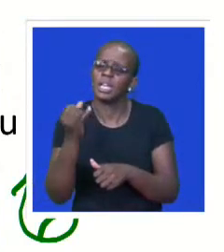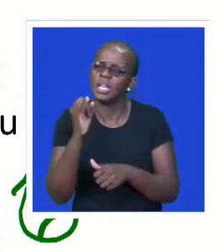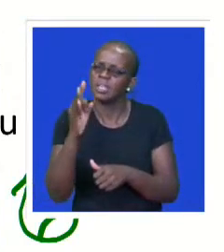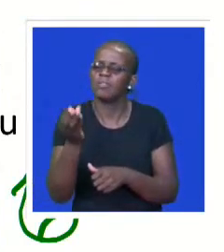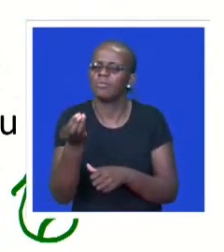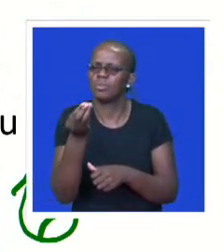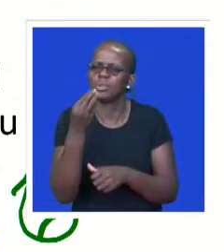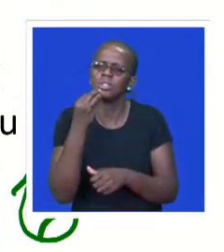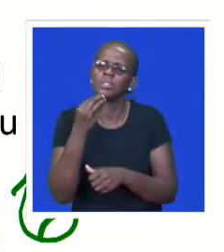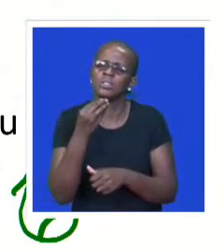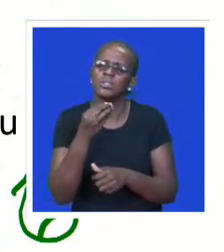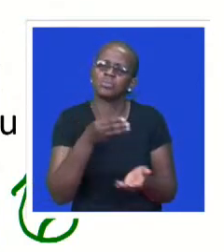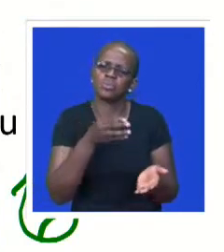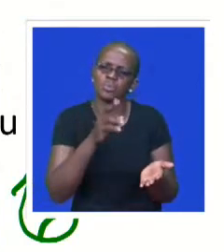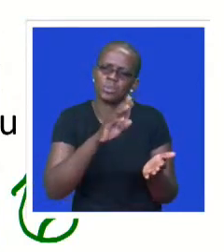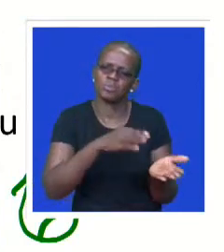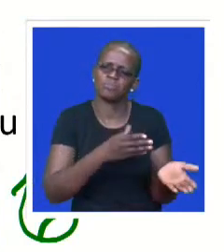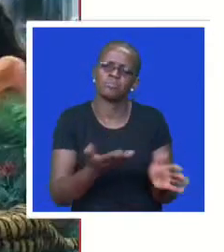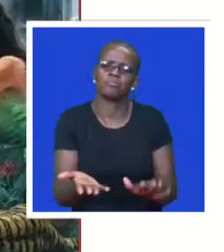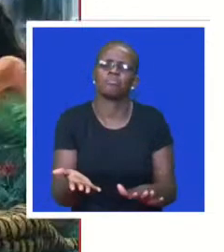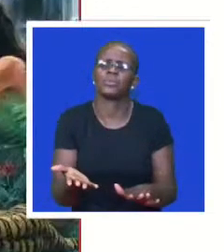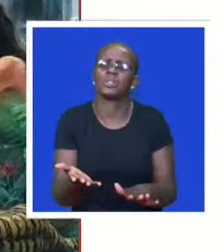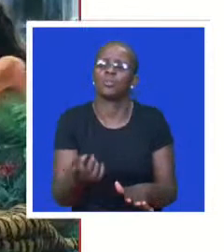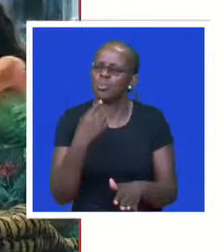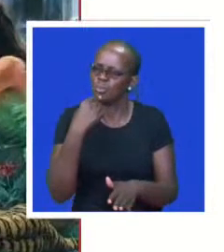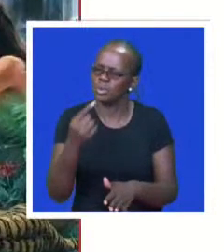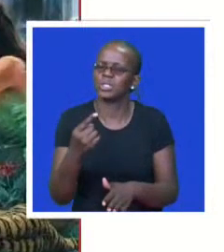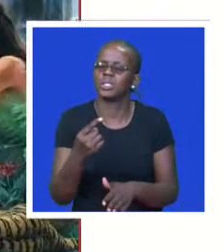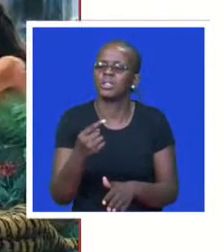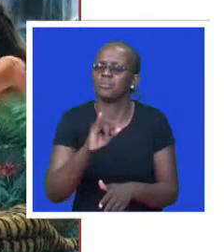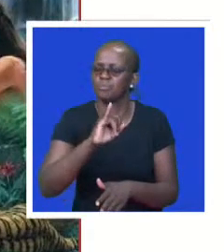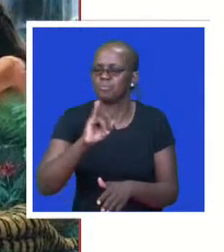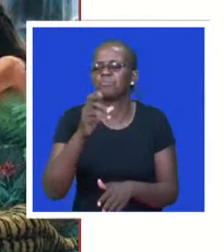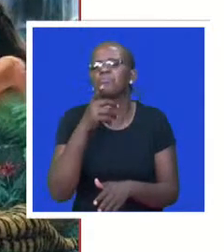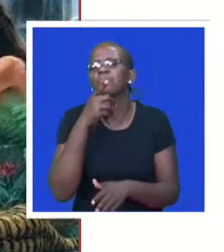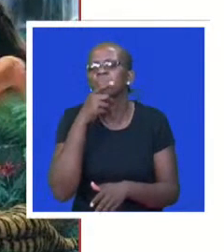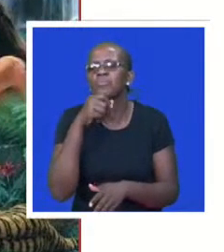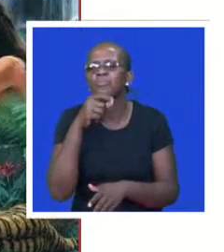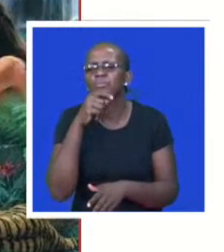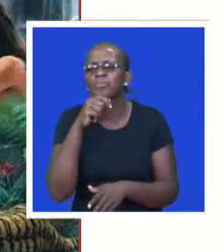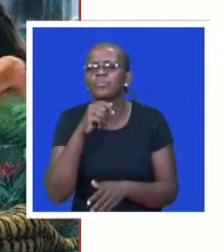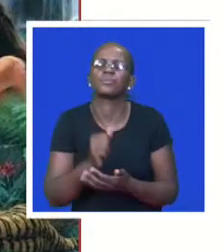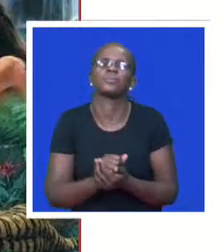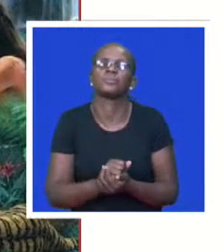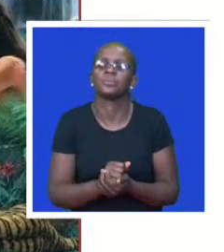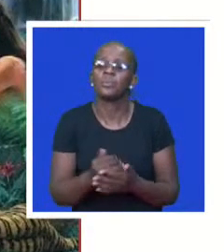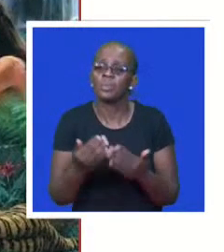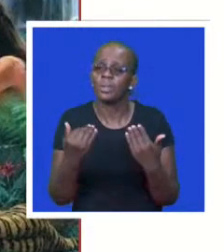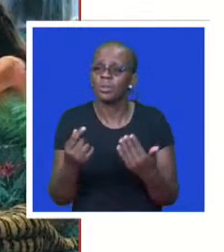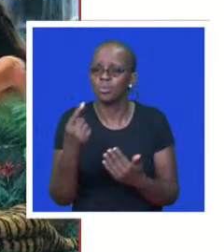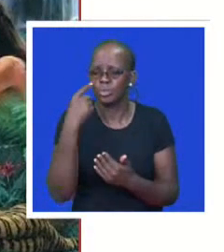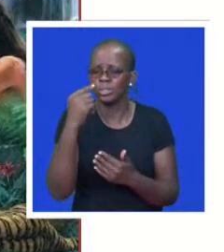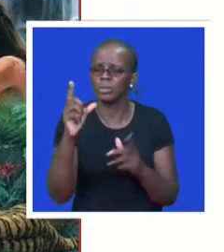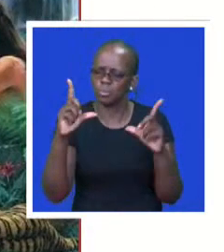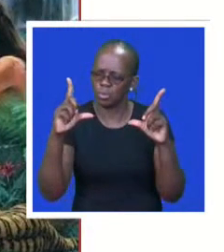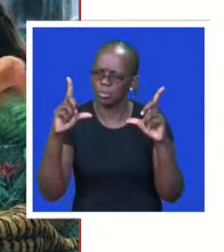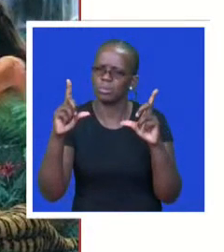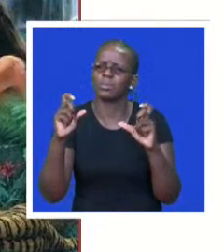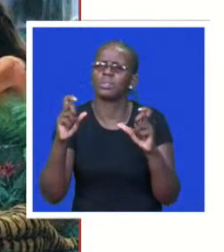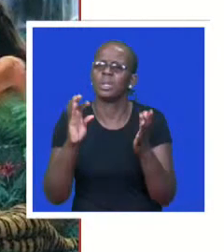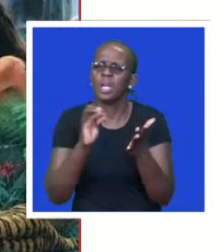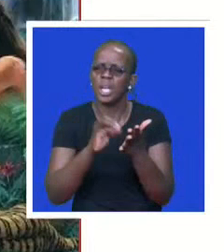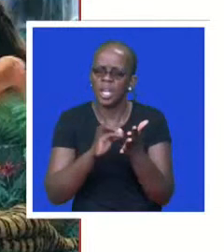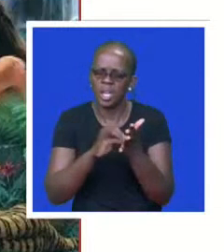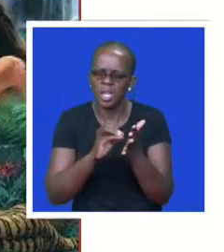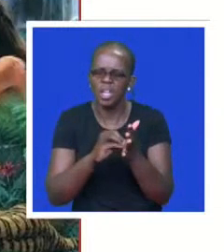command directly to Adam, dear Lena. Now let us look at our pictures, dear Lena. We can see the Garden